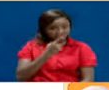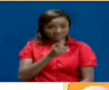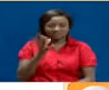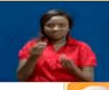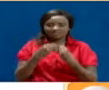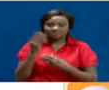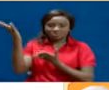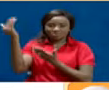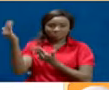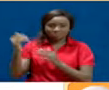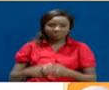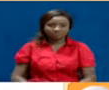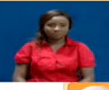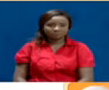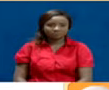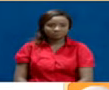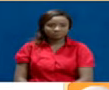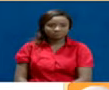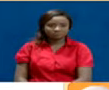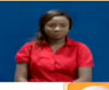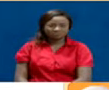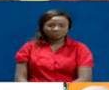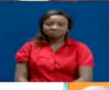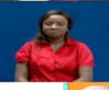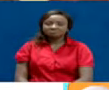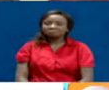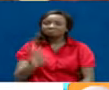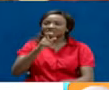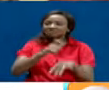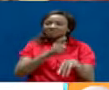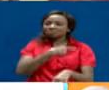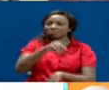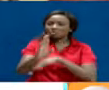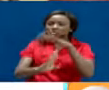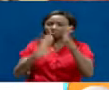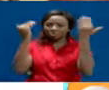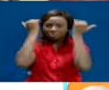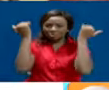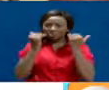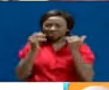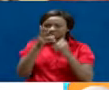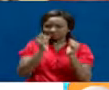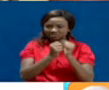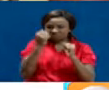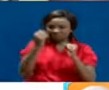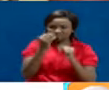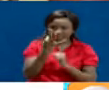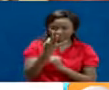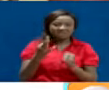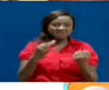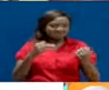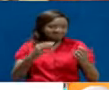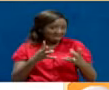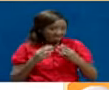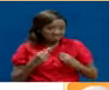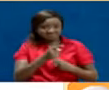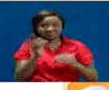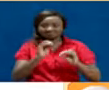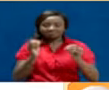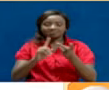hope. And when he went to the Supreme Court, 2013, the court did not agree with him. 2017, they agreed with him and called